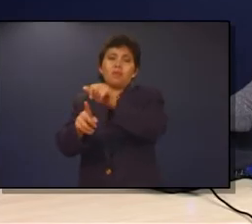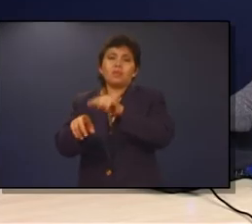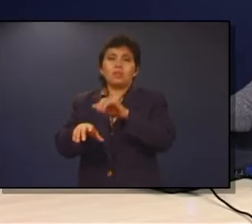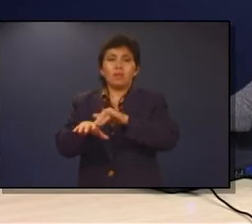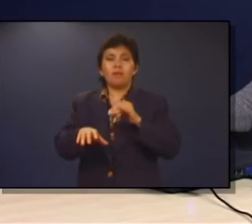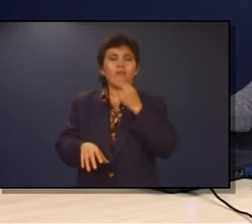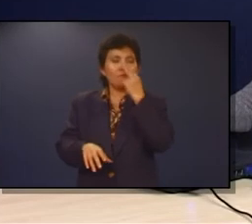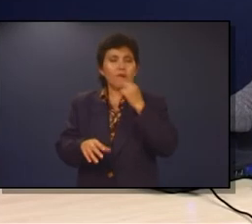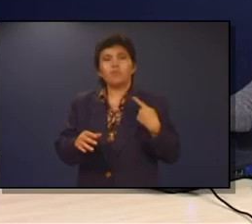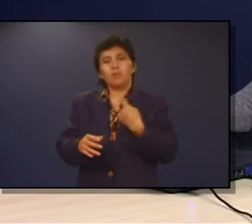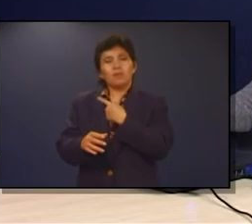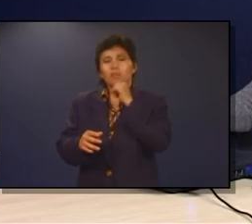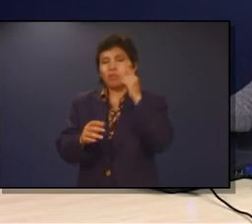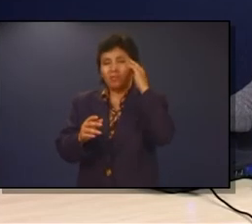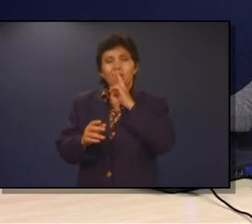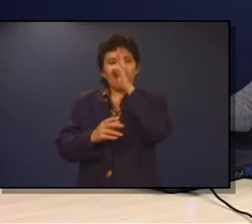we externalized it.